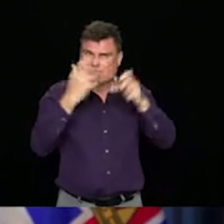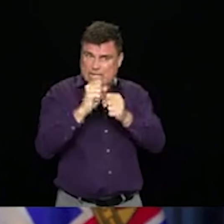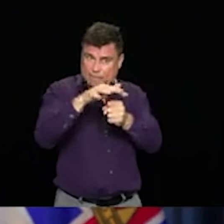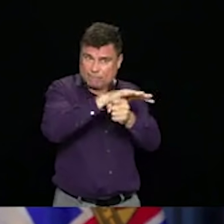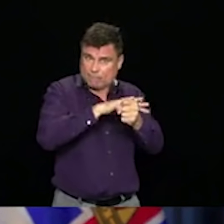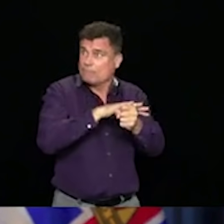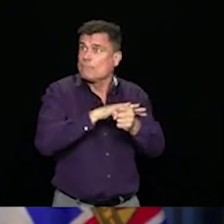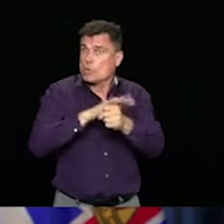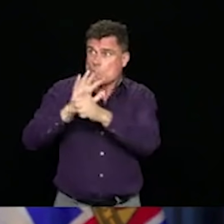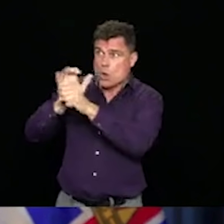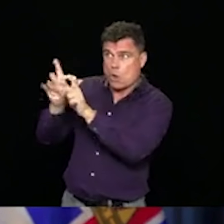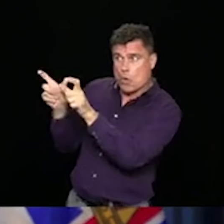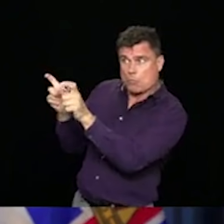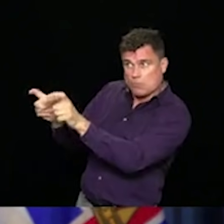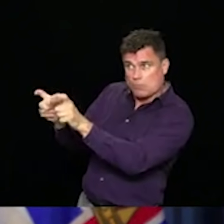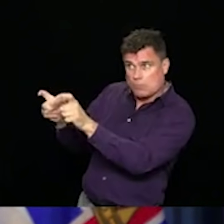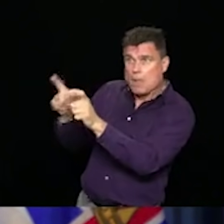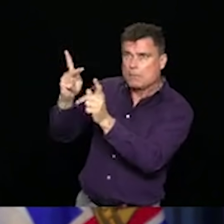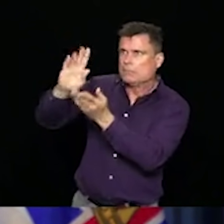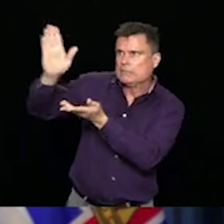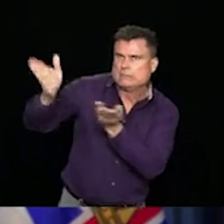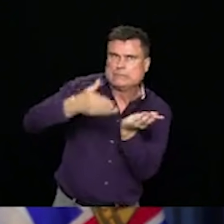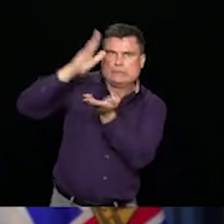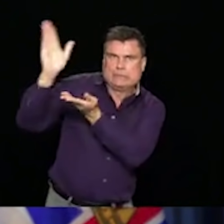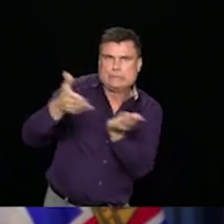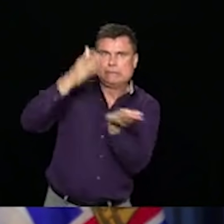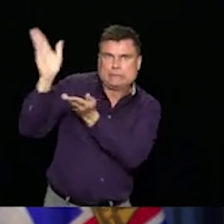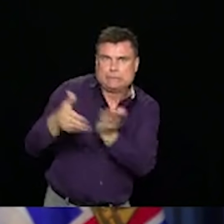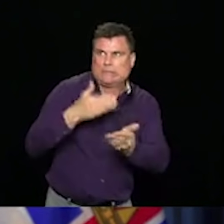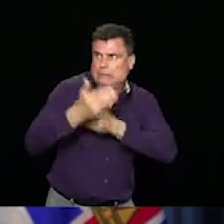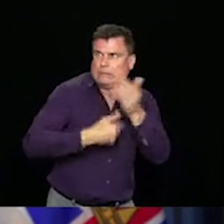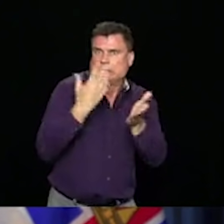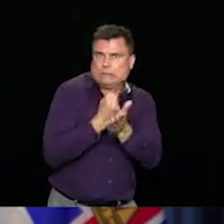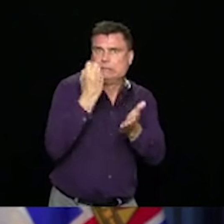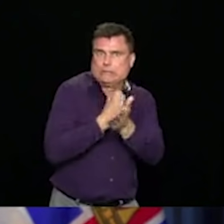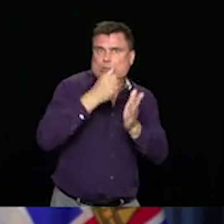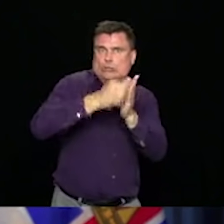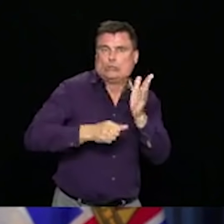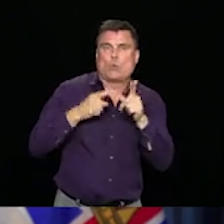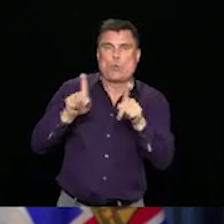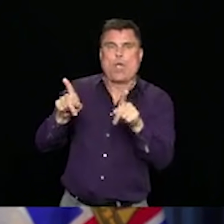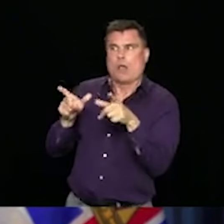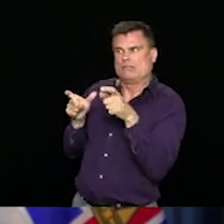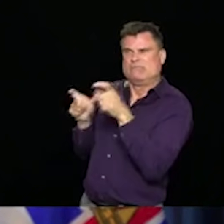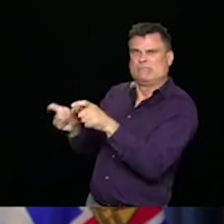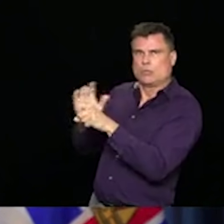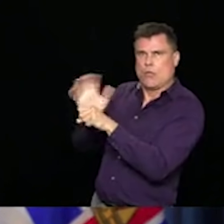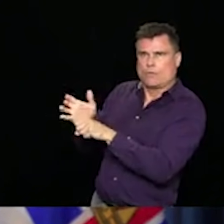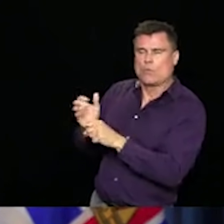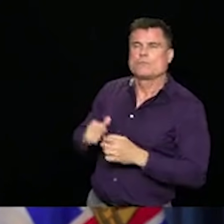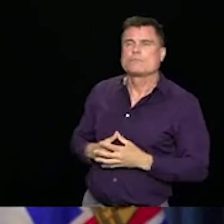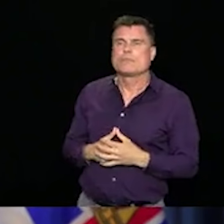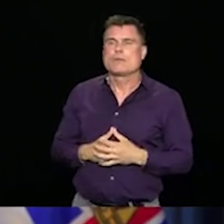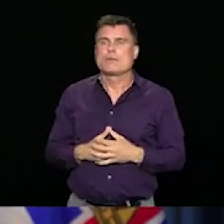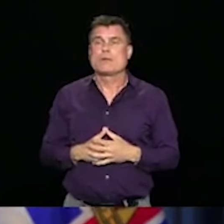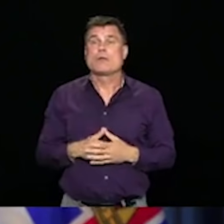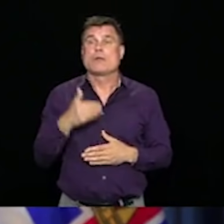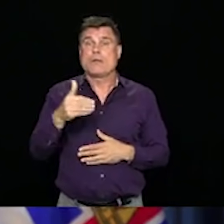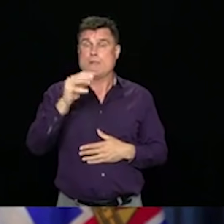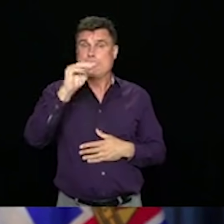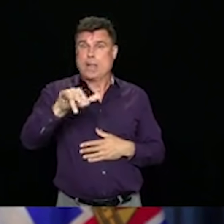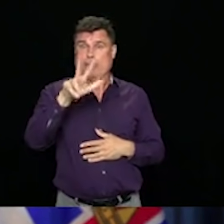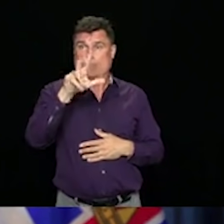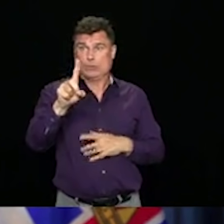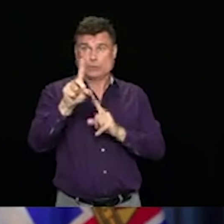COVID-19. Our target timelines are clear. On May 31st, we want all contracted private surgical facilities working at